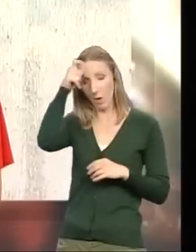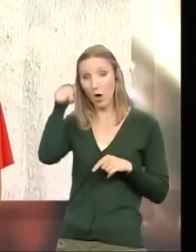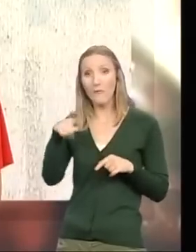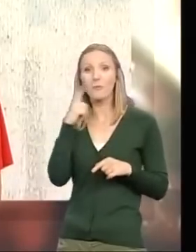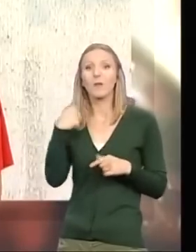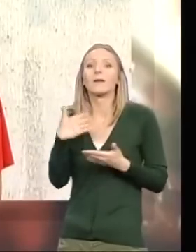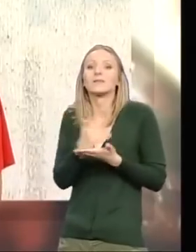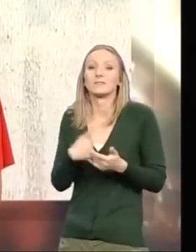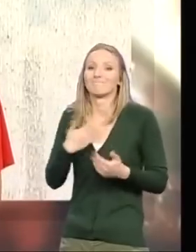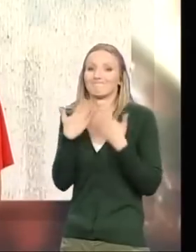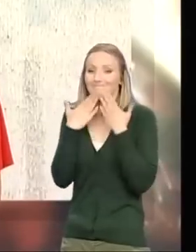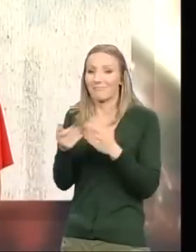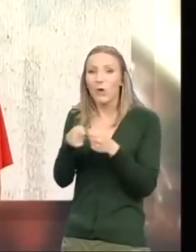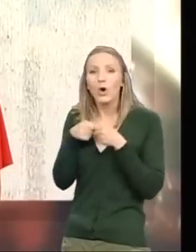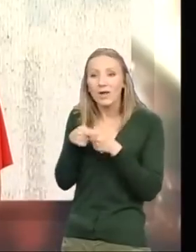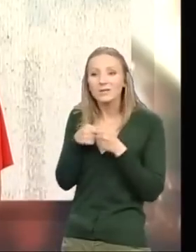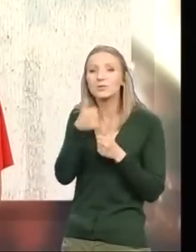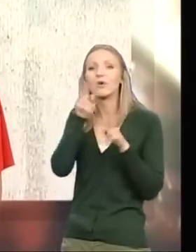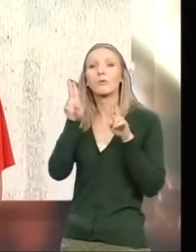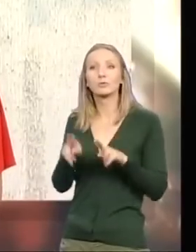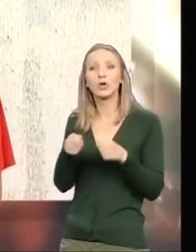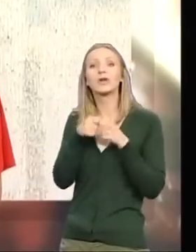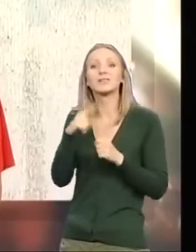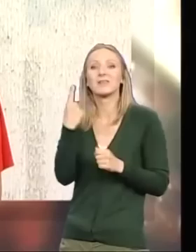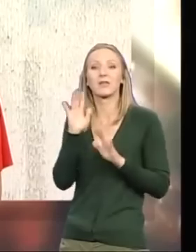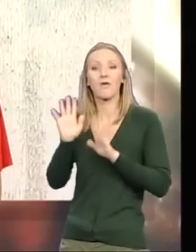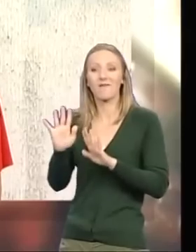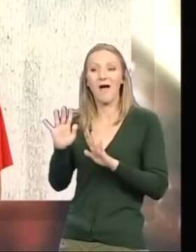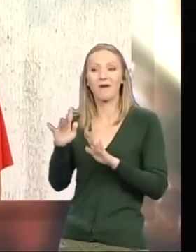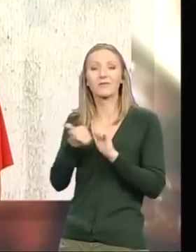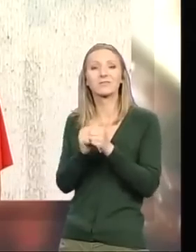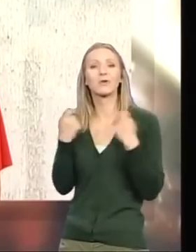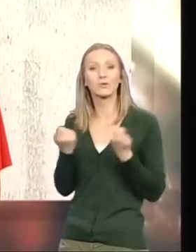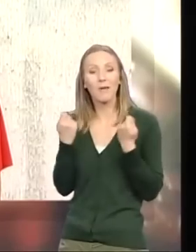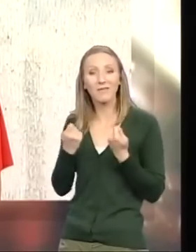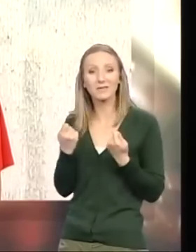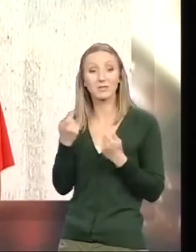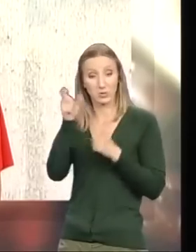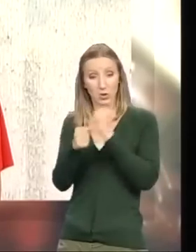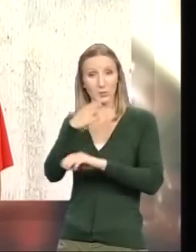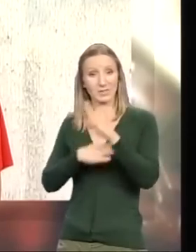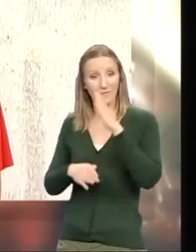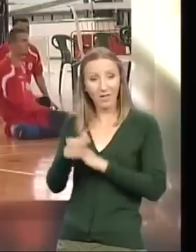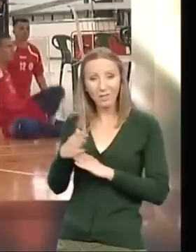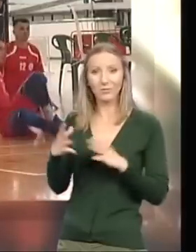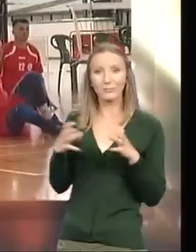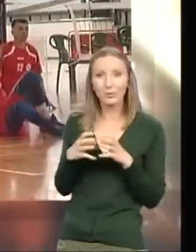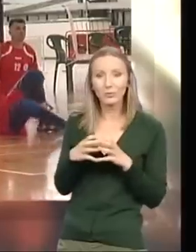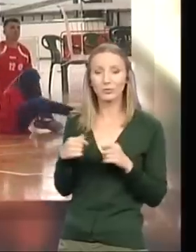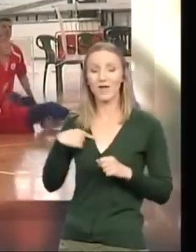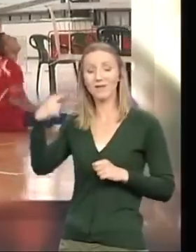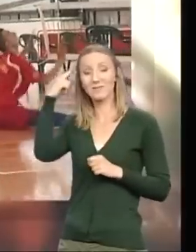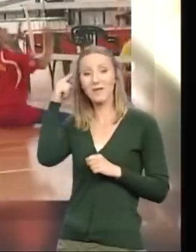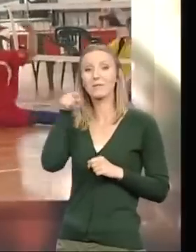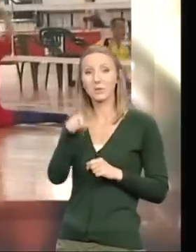to the who is able to organize a sports manifestation where people with inequality are connected. I think